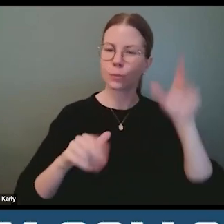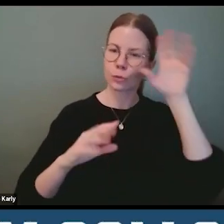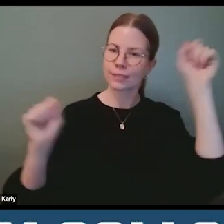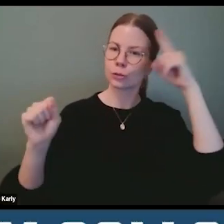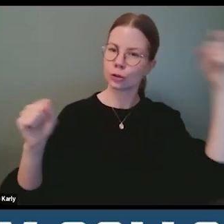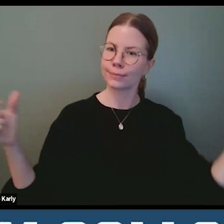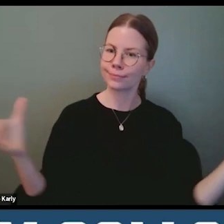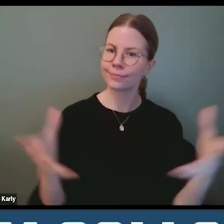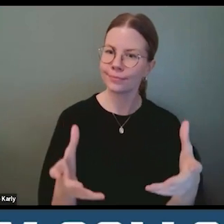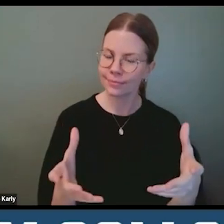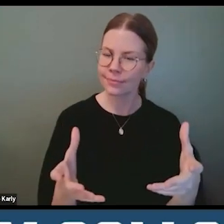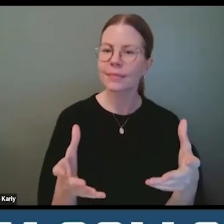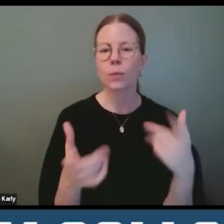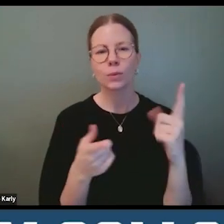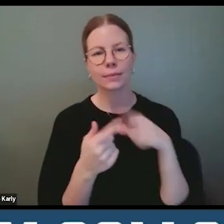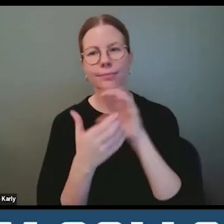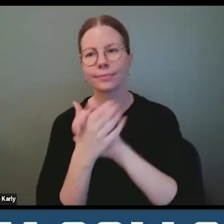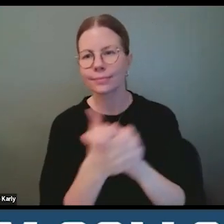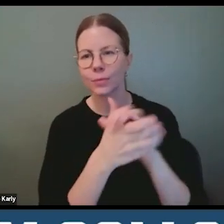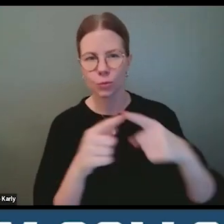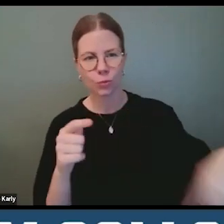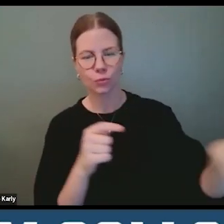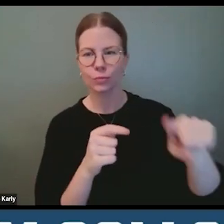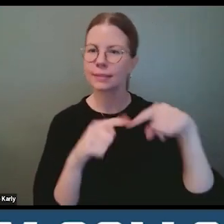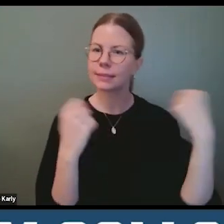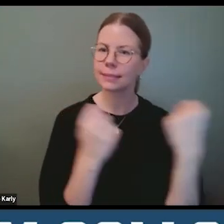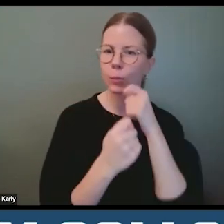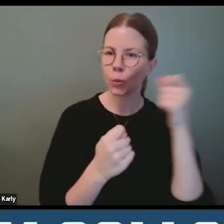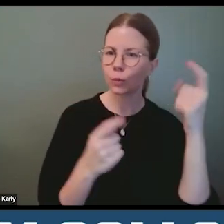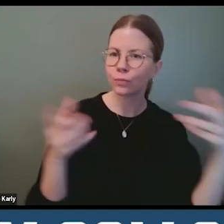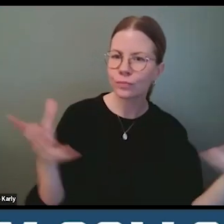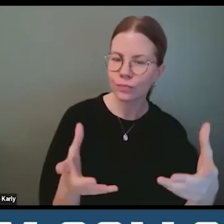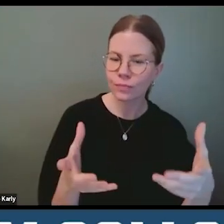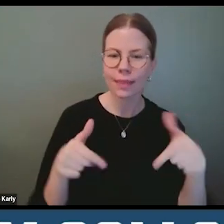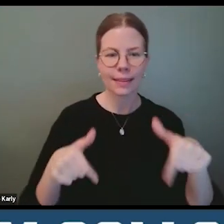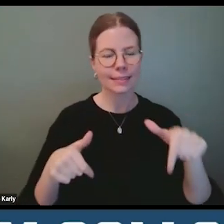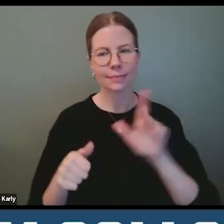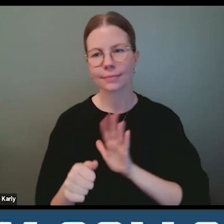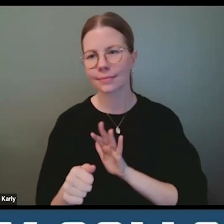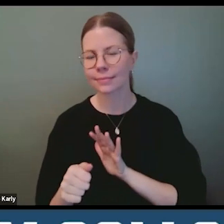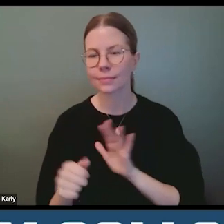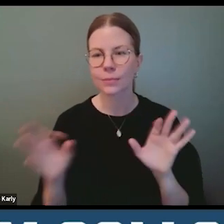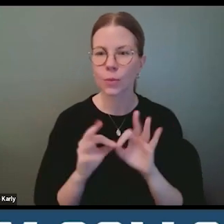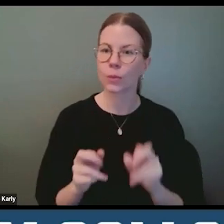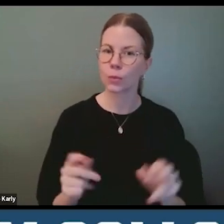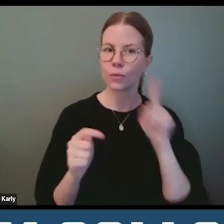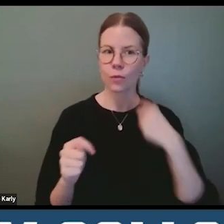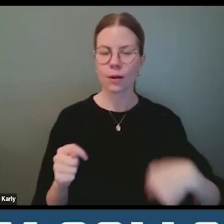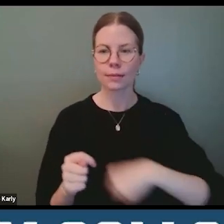team. This provides such a special opportunity for all of us to learn from these